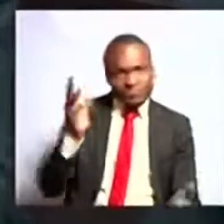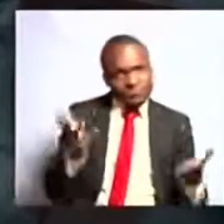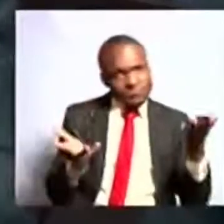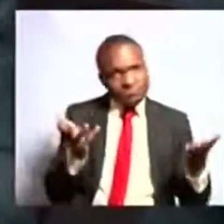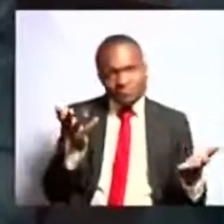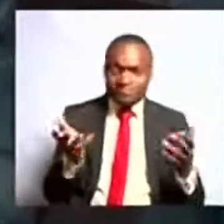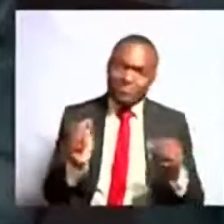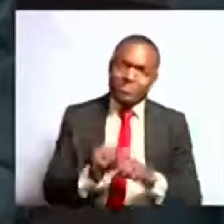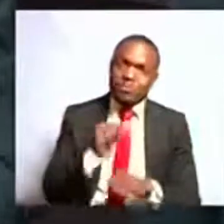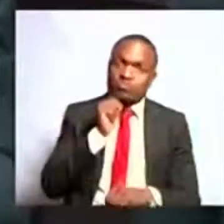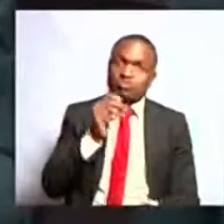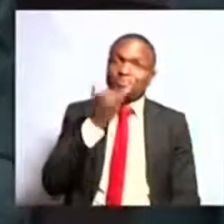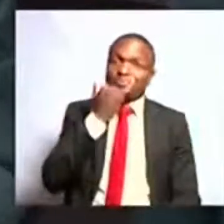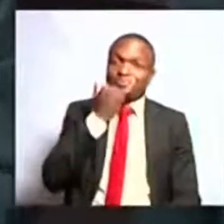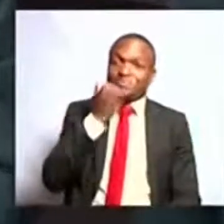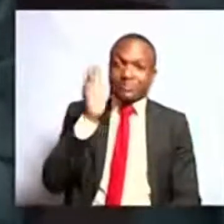mistaken.